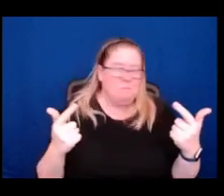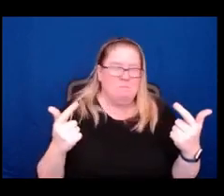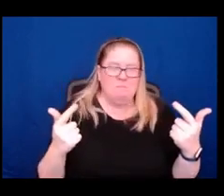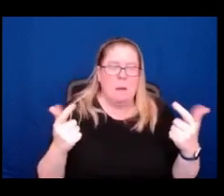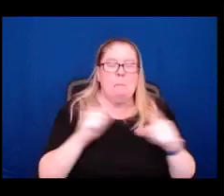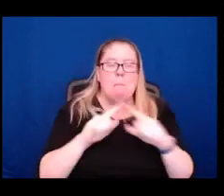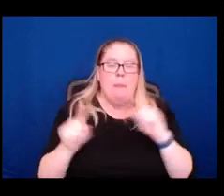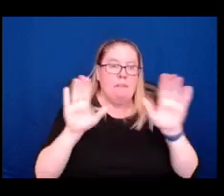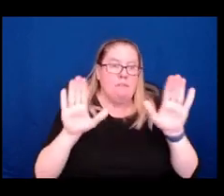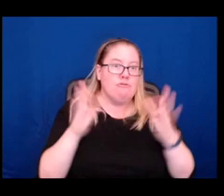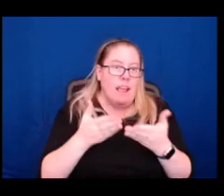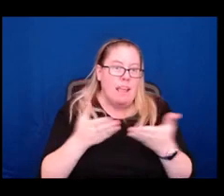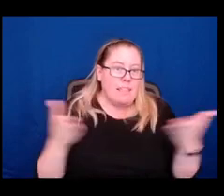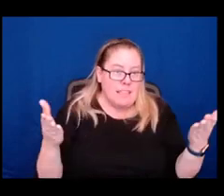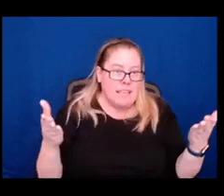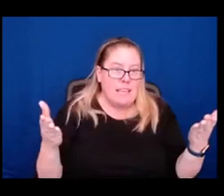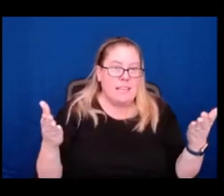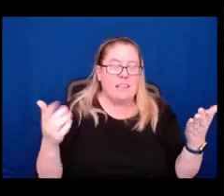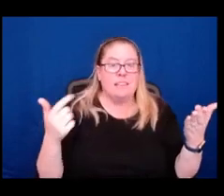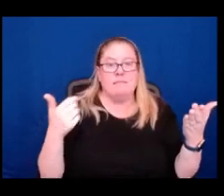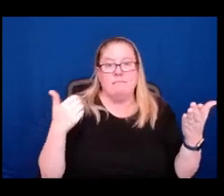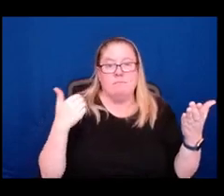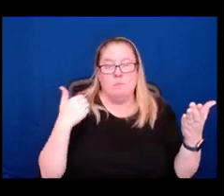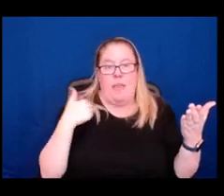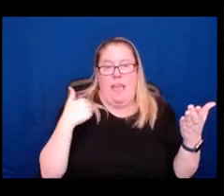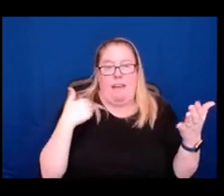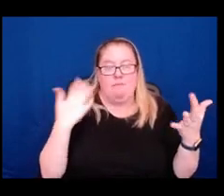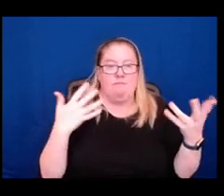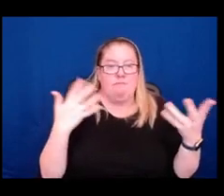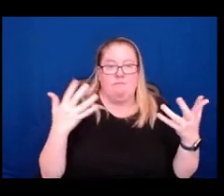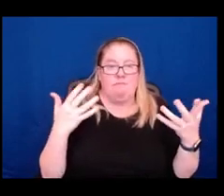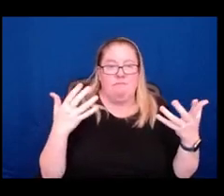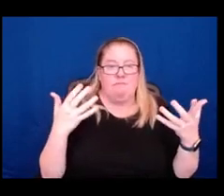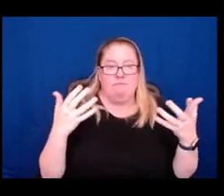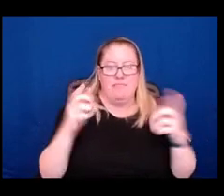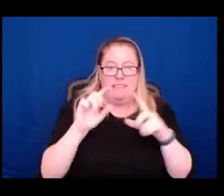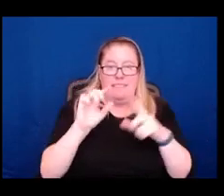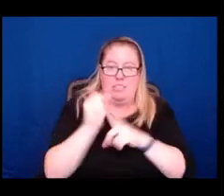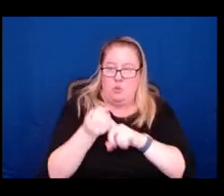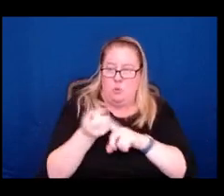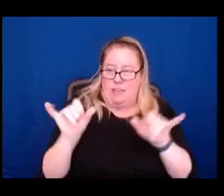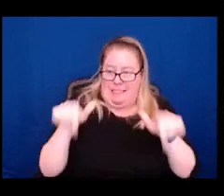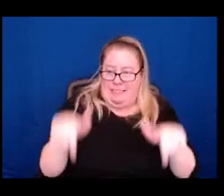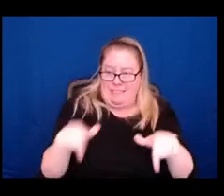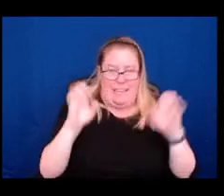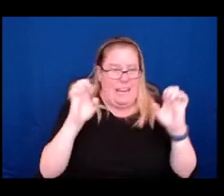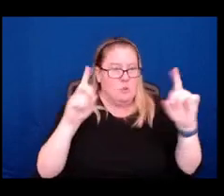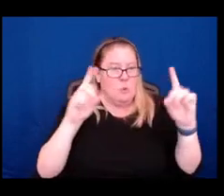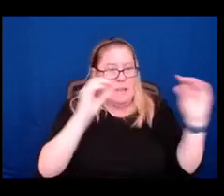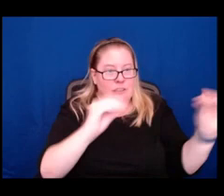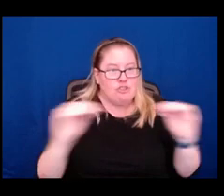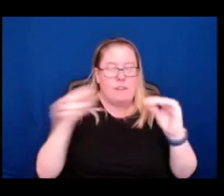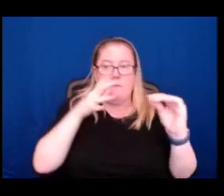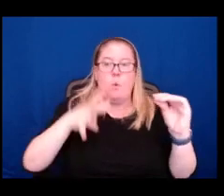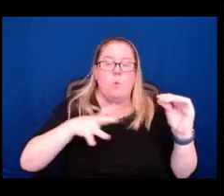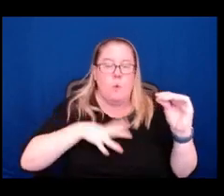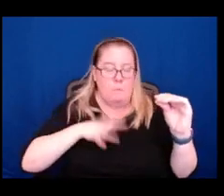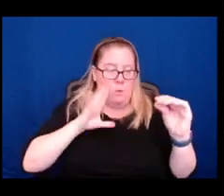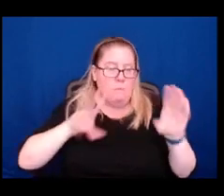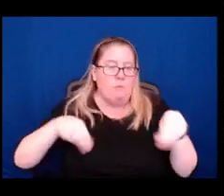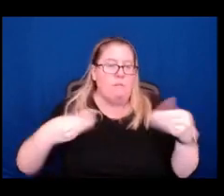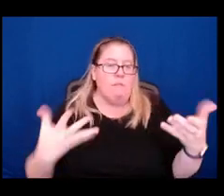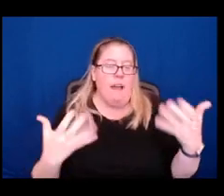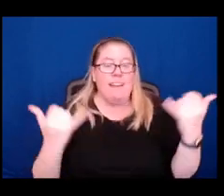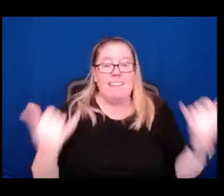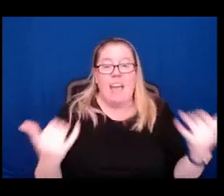everyone, but the great thing that, you know, occasions like this and education for women is going